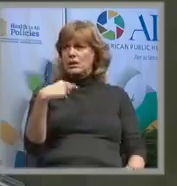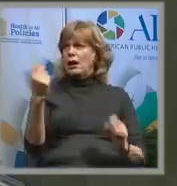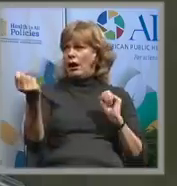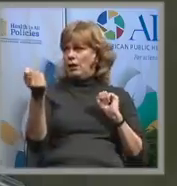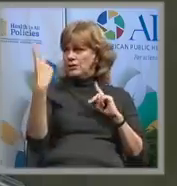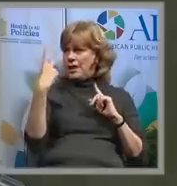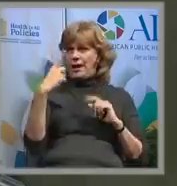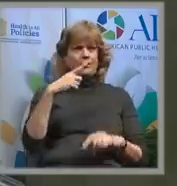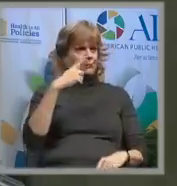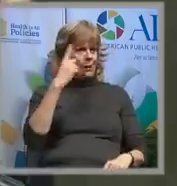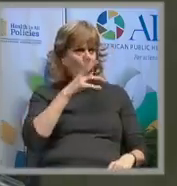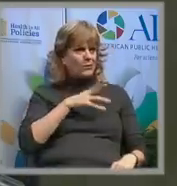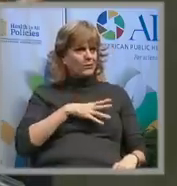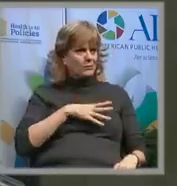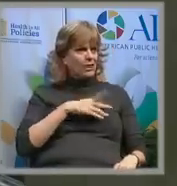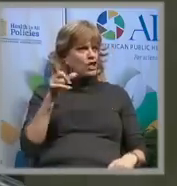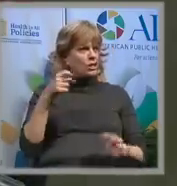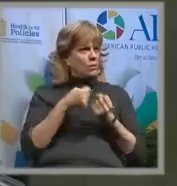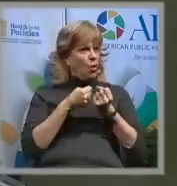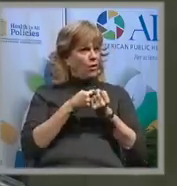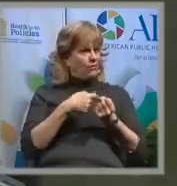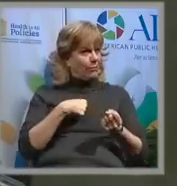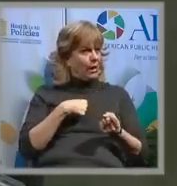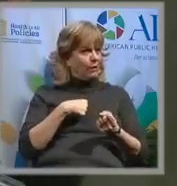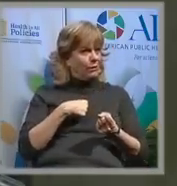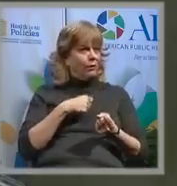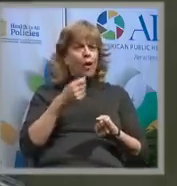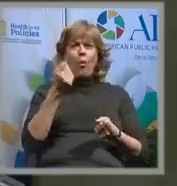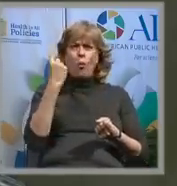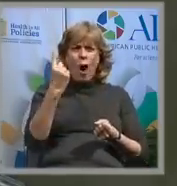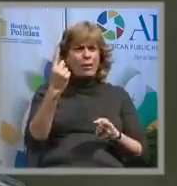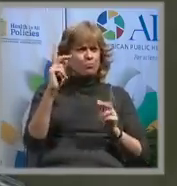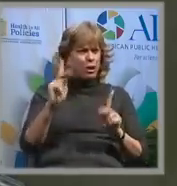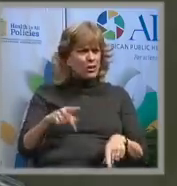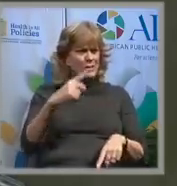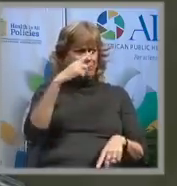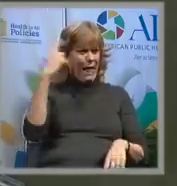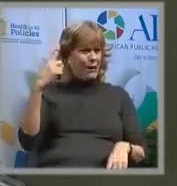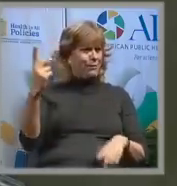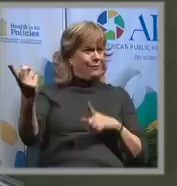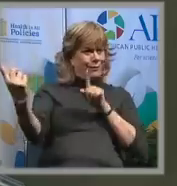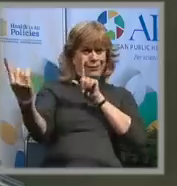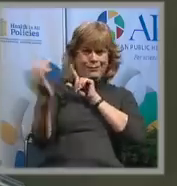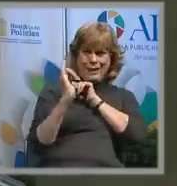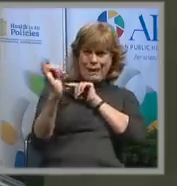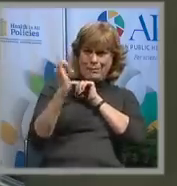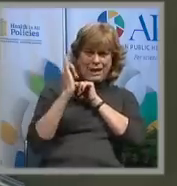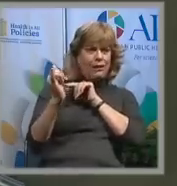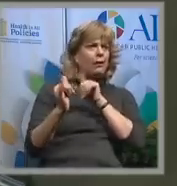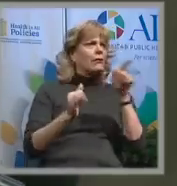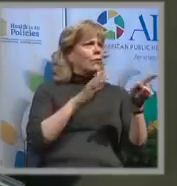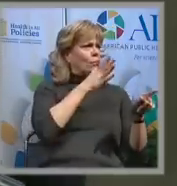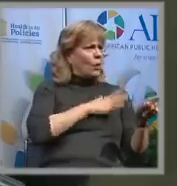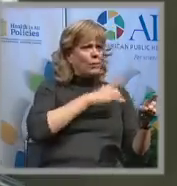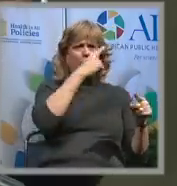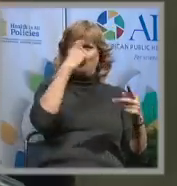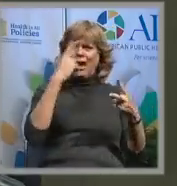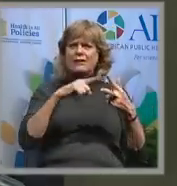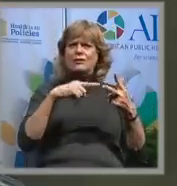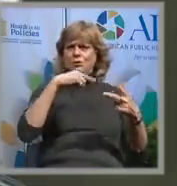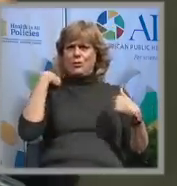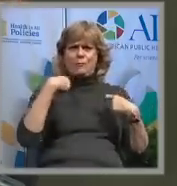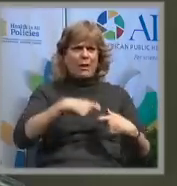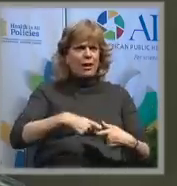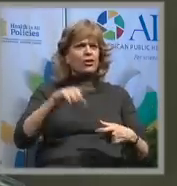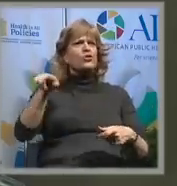understand. And she would be supportive of me. So I understood this need to look at underrepresented populations, from women to blacks to Hispanics to